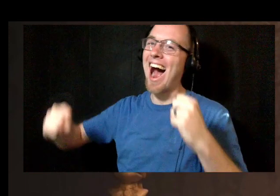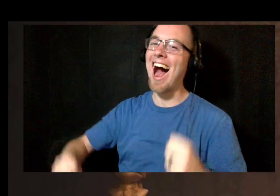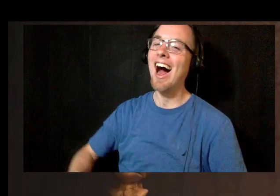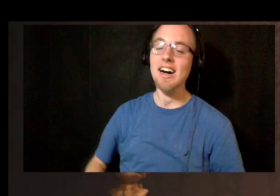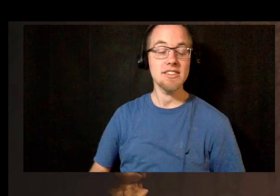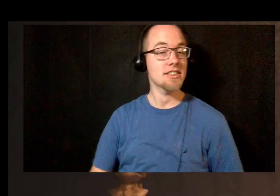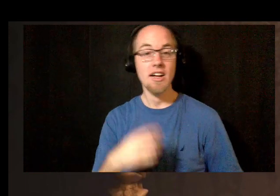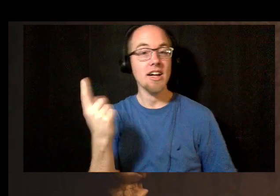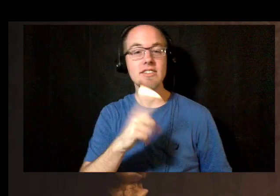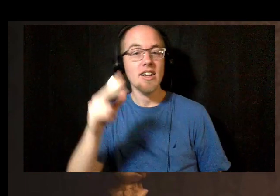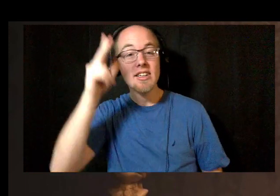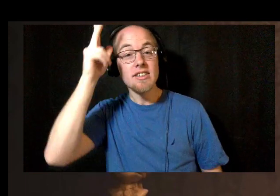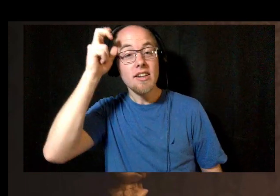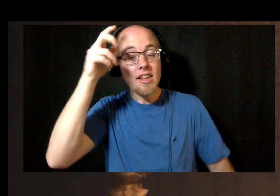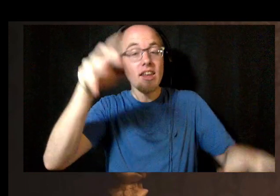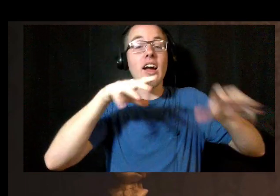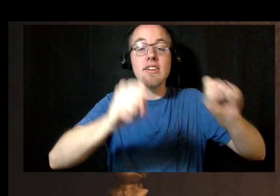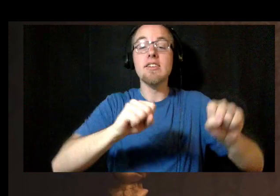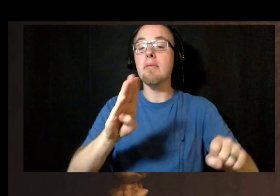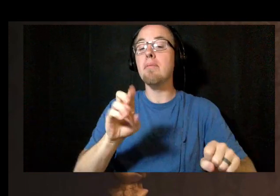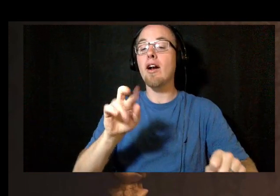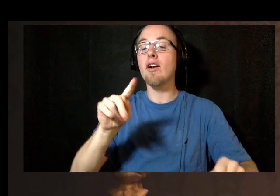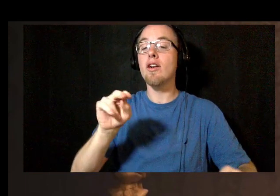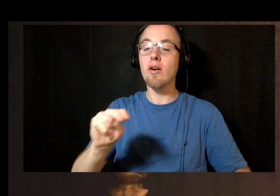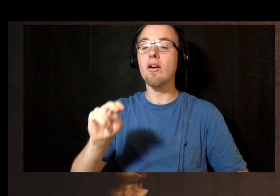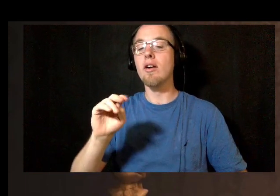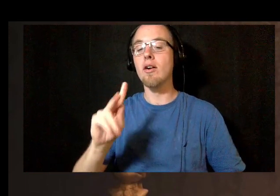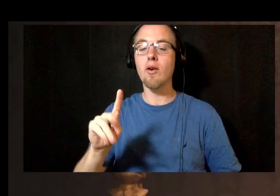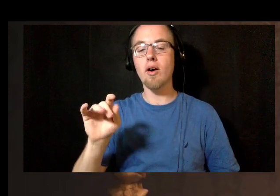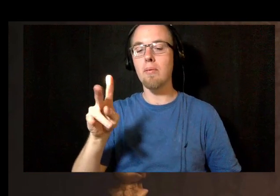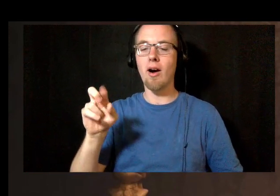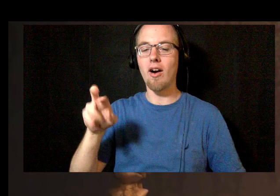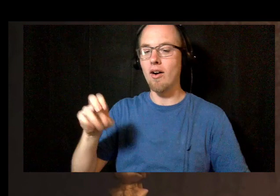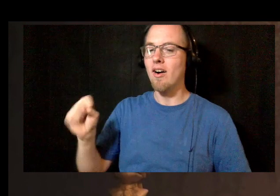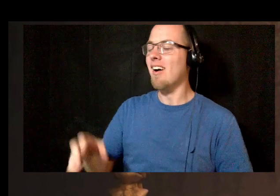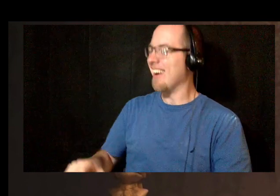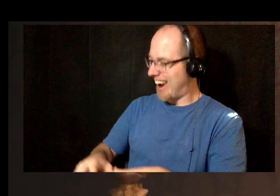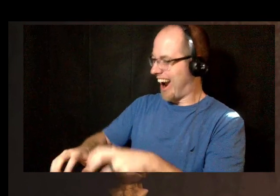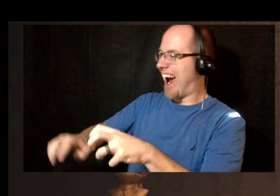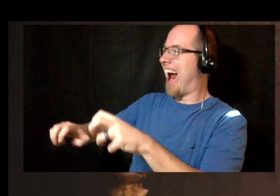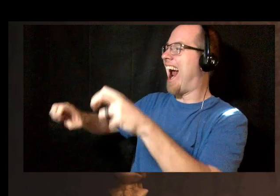like some sort of demonically possessed baritone kookaburra. It's like